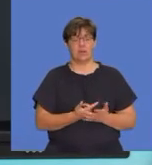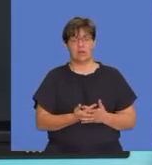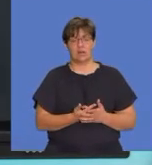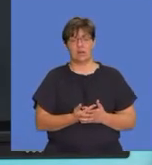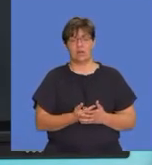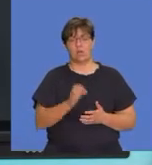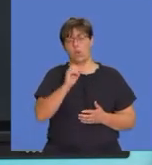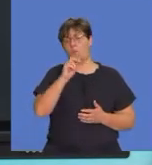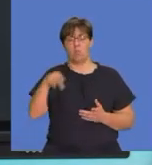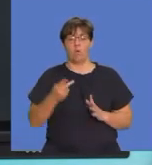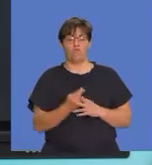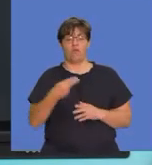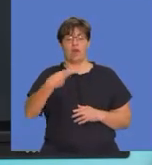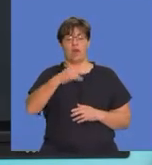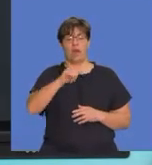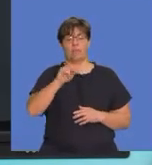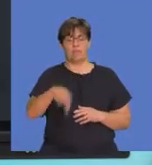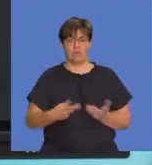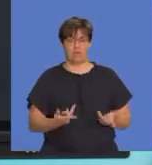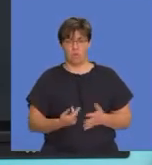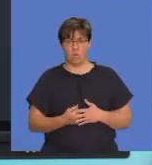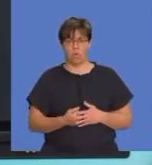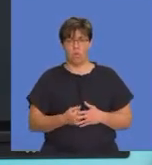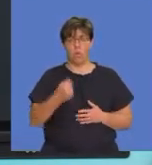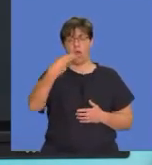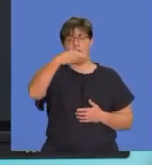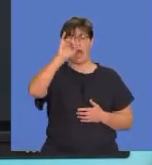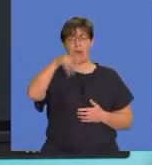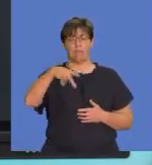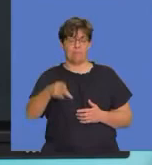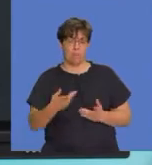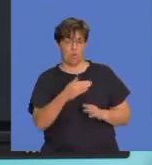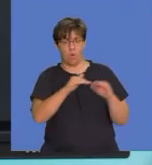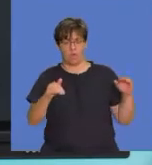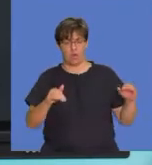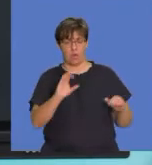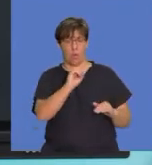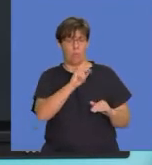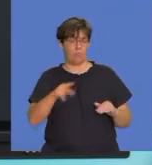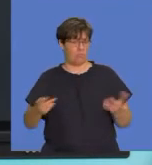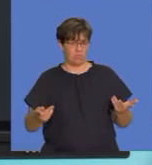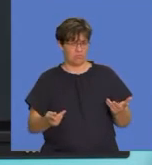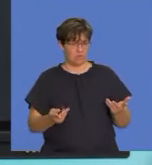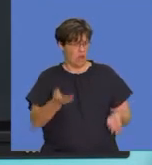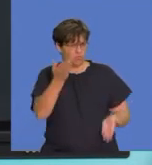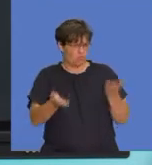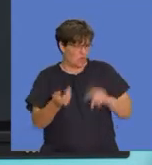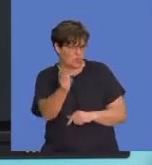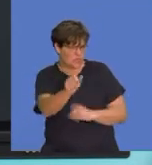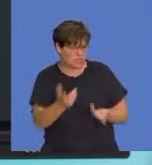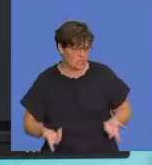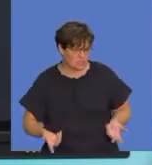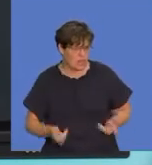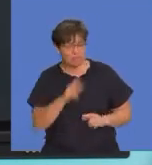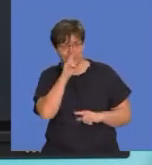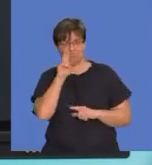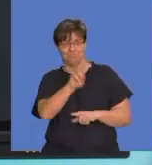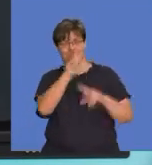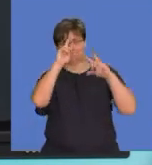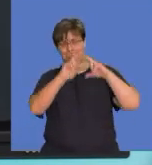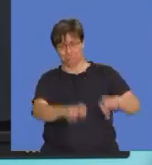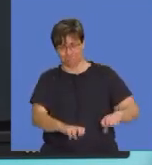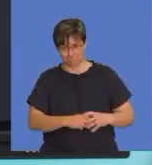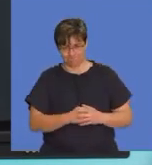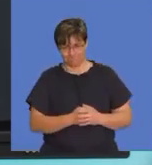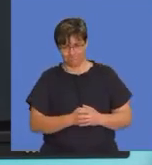it opposite over hypotenuse and we call it hypotenuse over opposite, what ratio is that? That's what we're going to